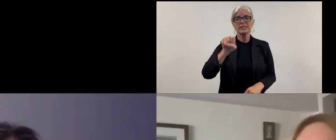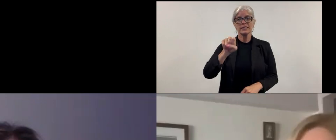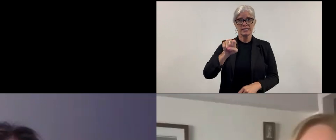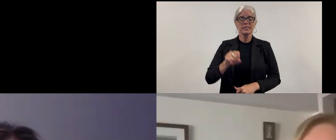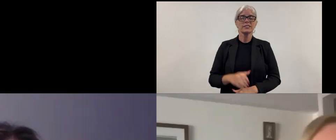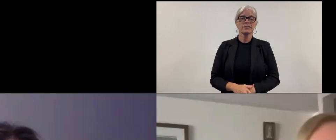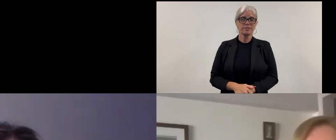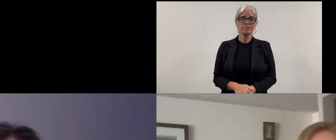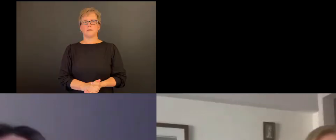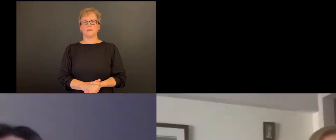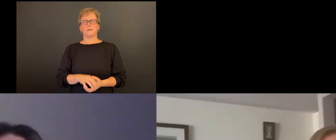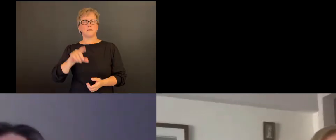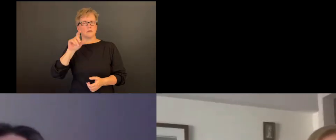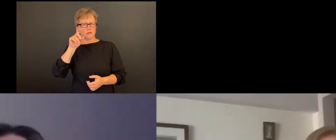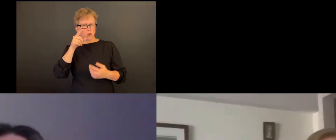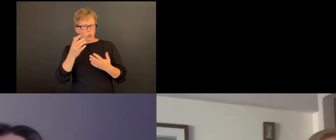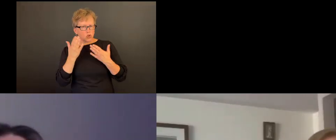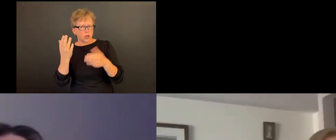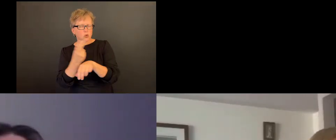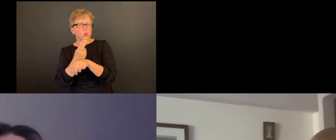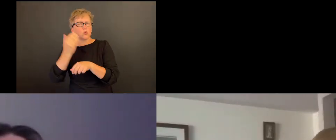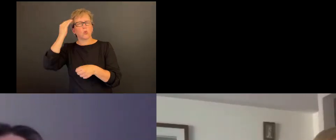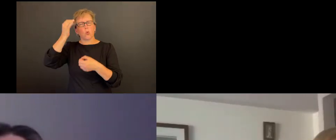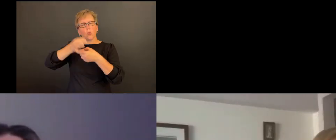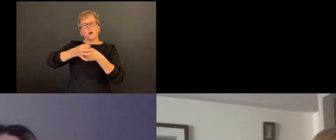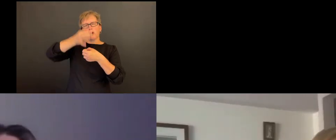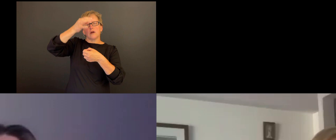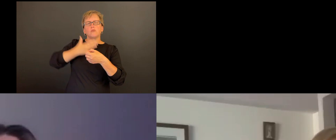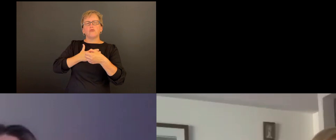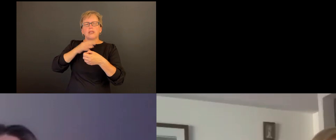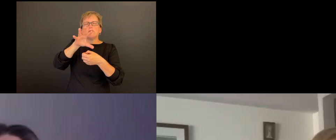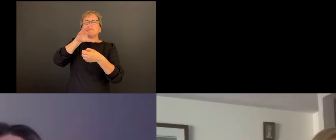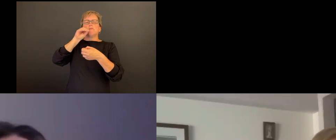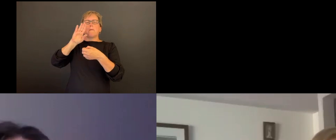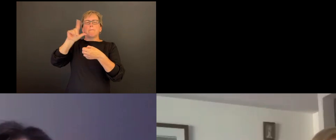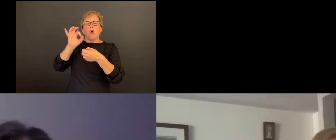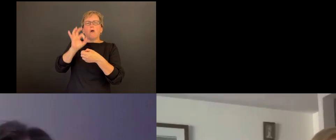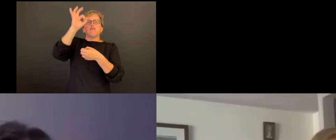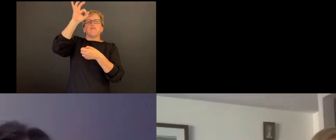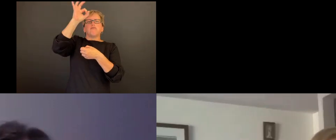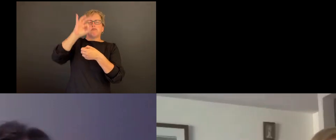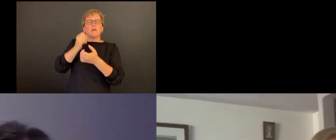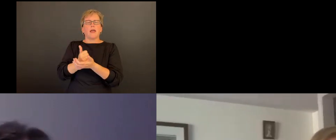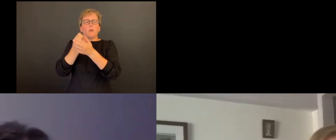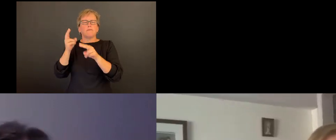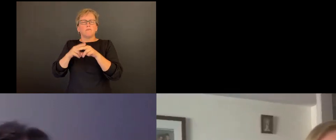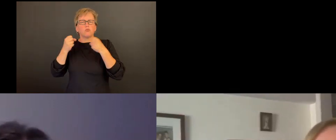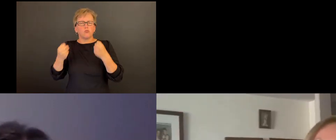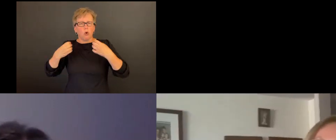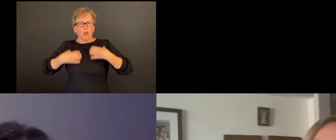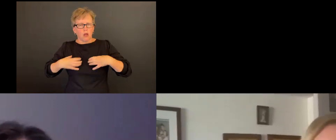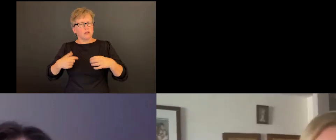breath control would work. So would you recommend things like use of an incentive spirometer to